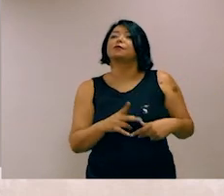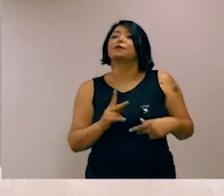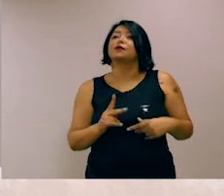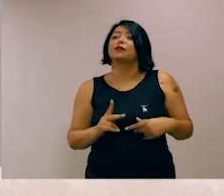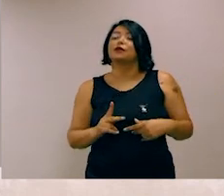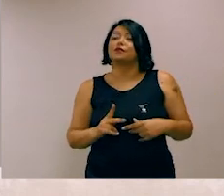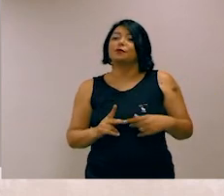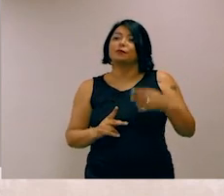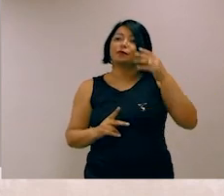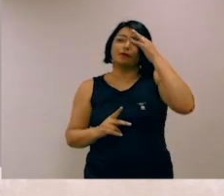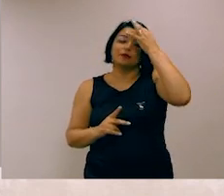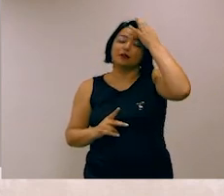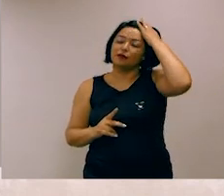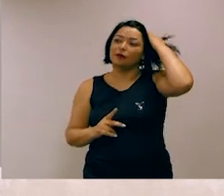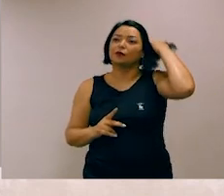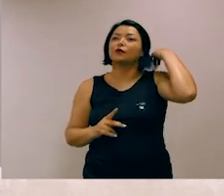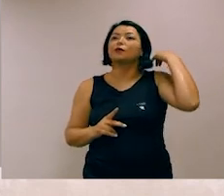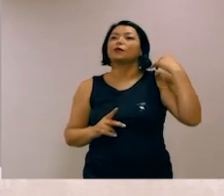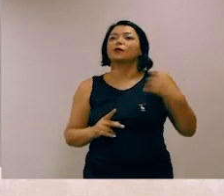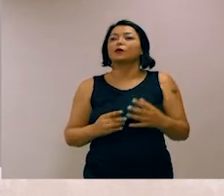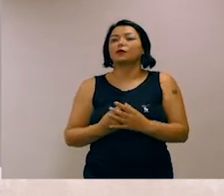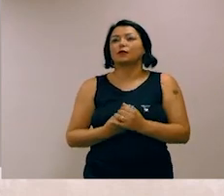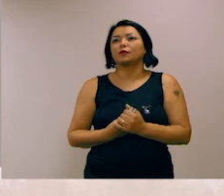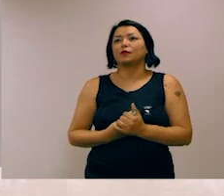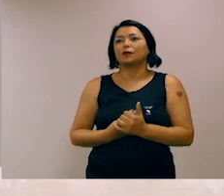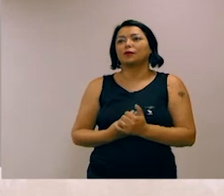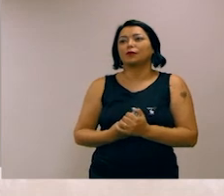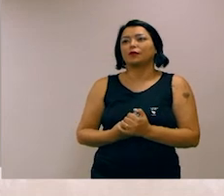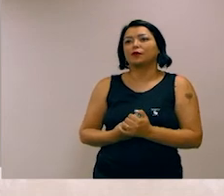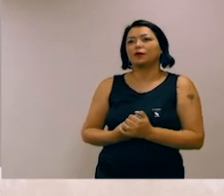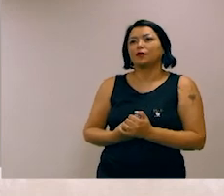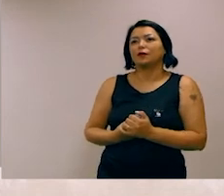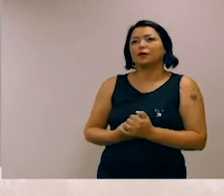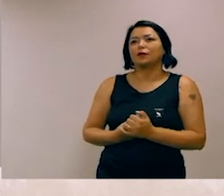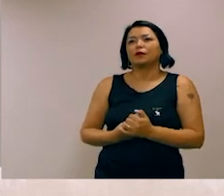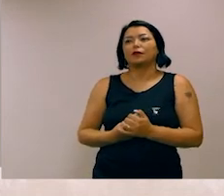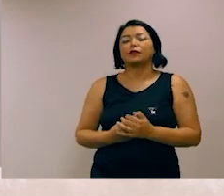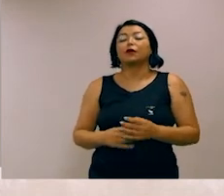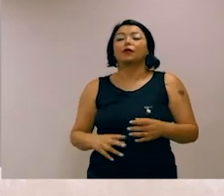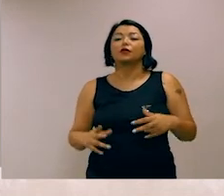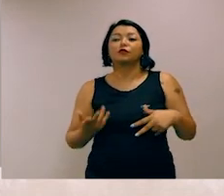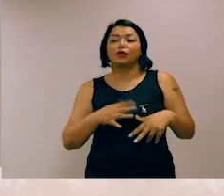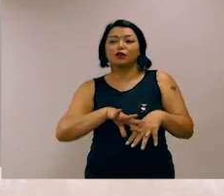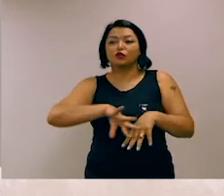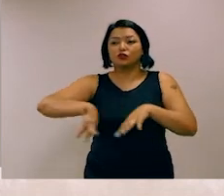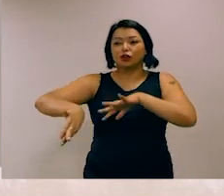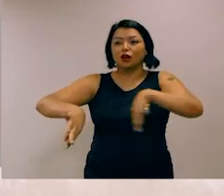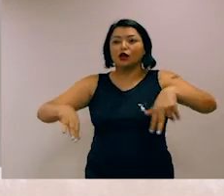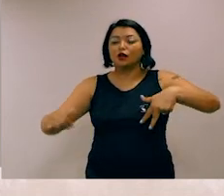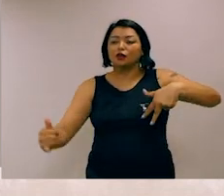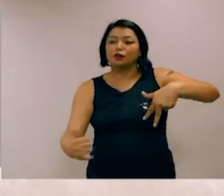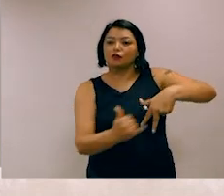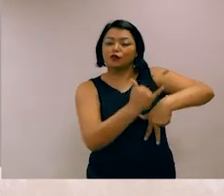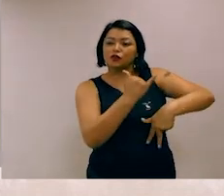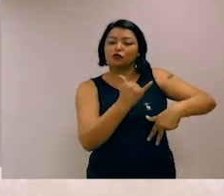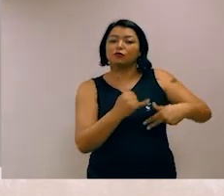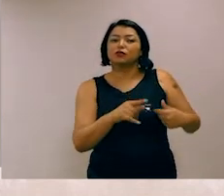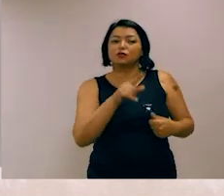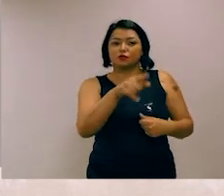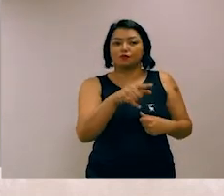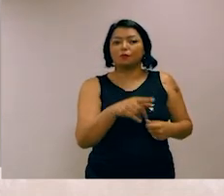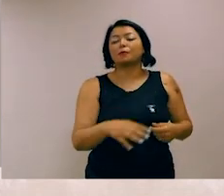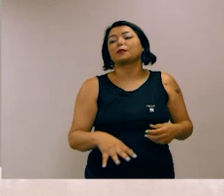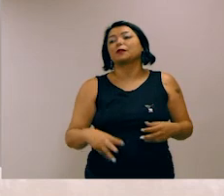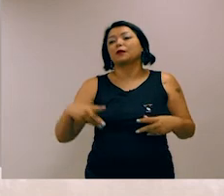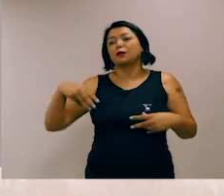time we find a victim, the victims that were related to that person, they are going to be removed from the projections